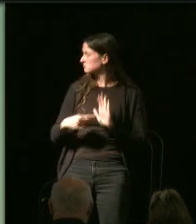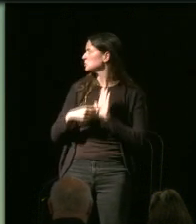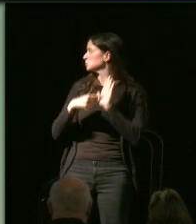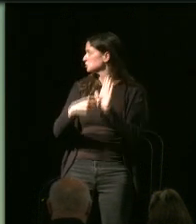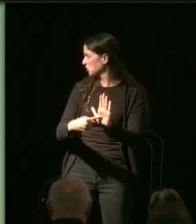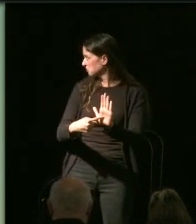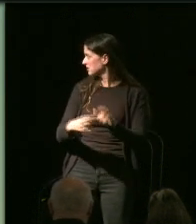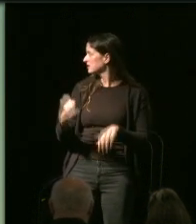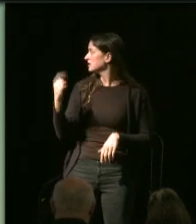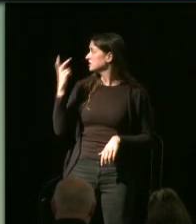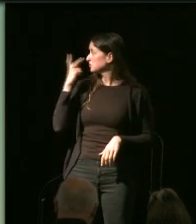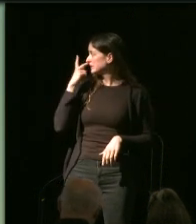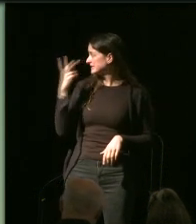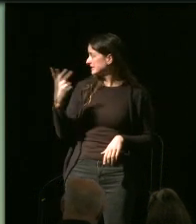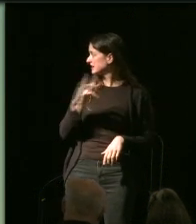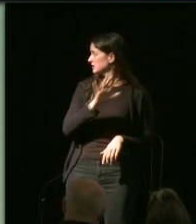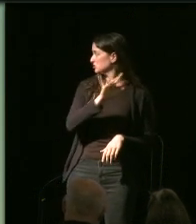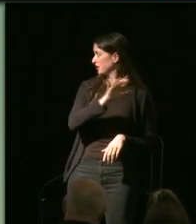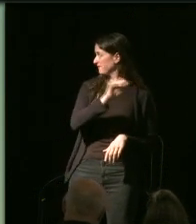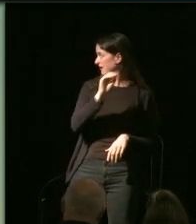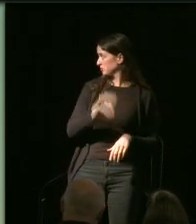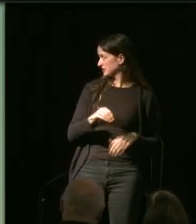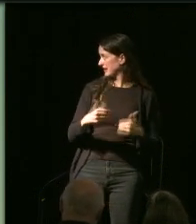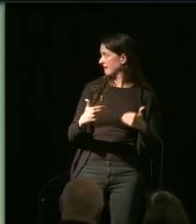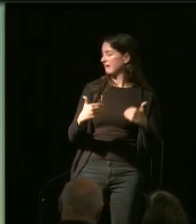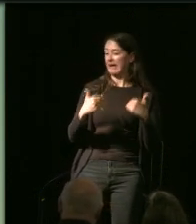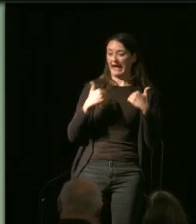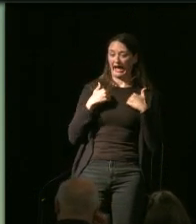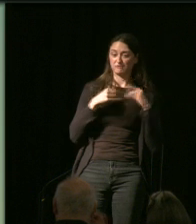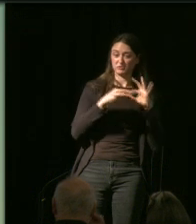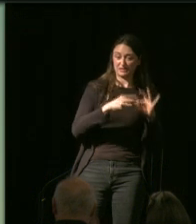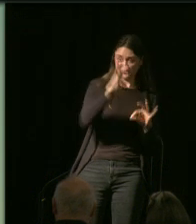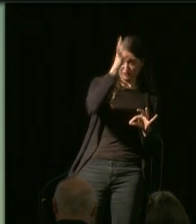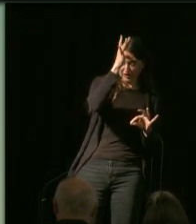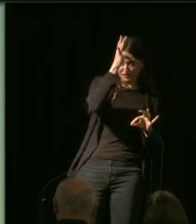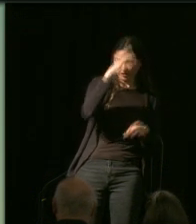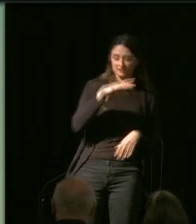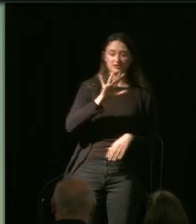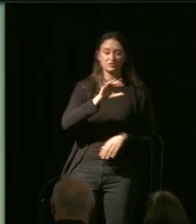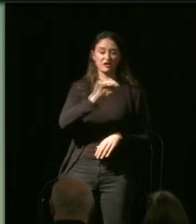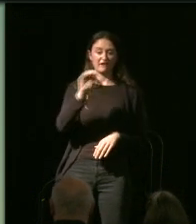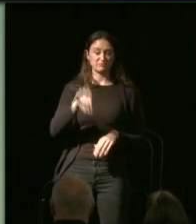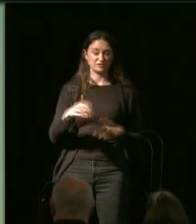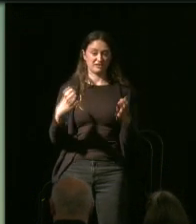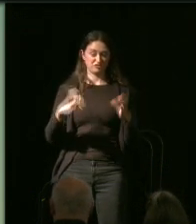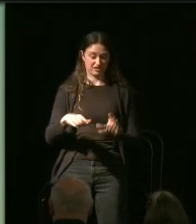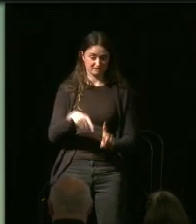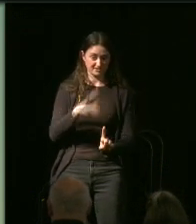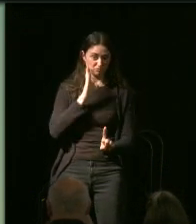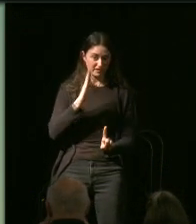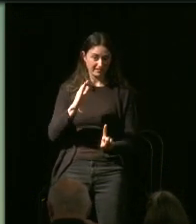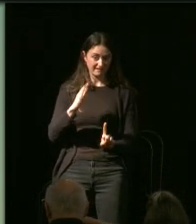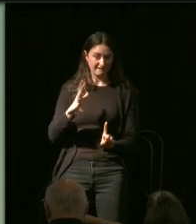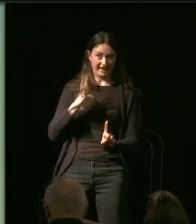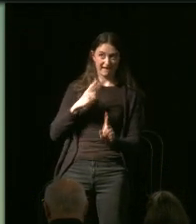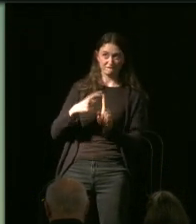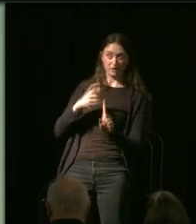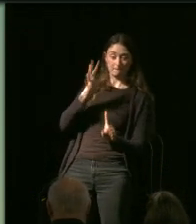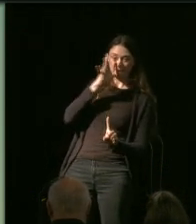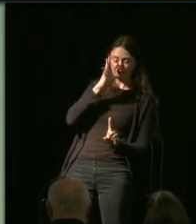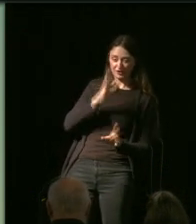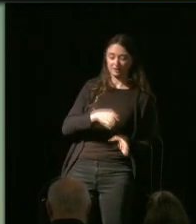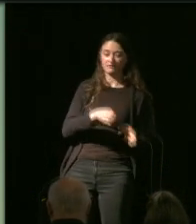25% chance of having a child who is a carrier for father's misspelling, and a 25% chance of having a child with Usher syndrome in